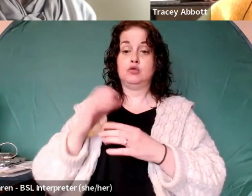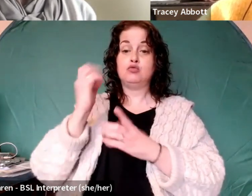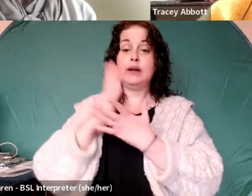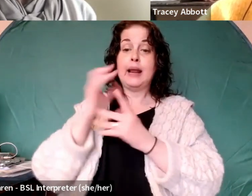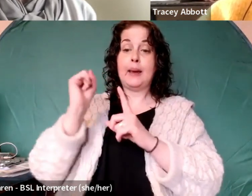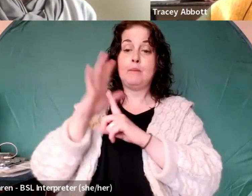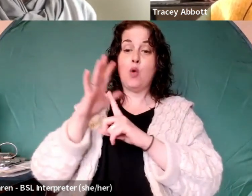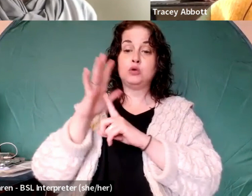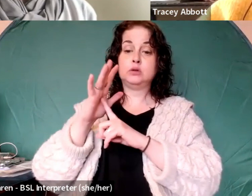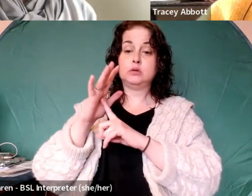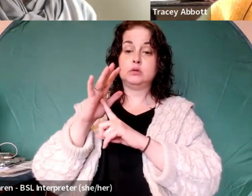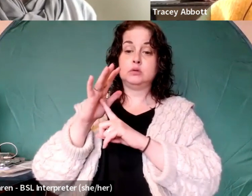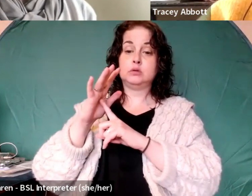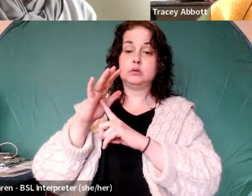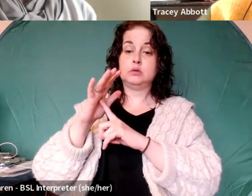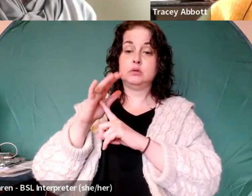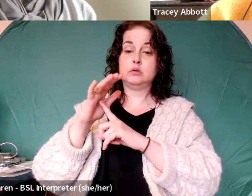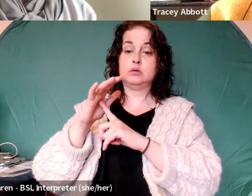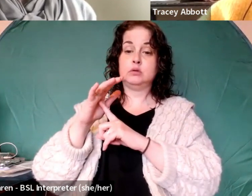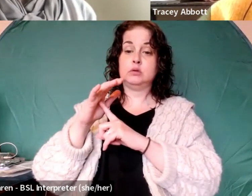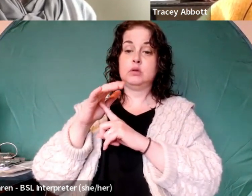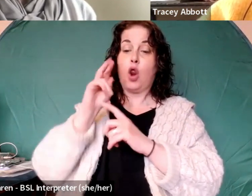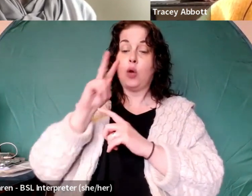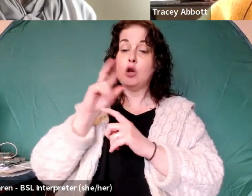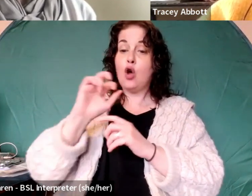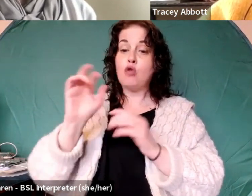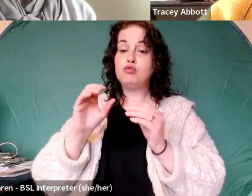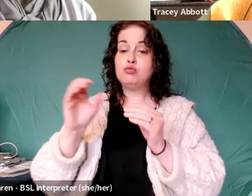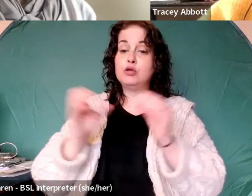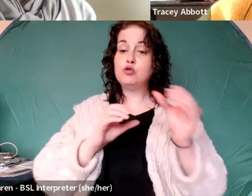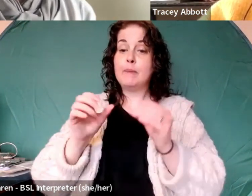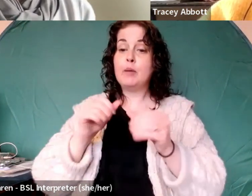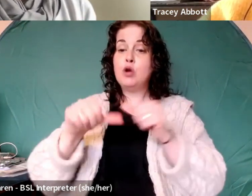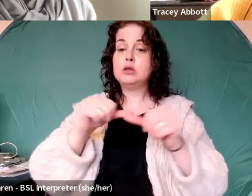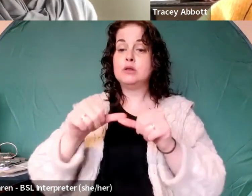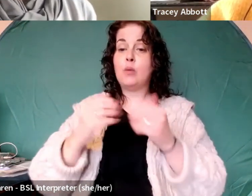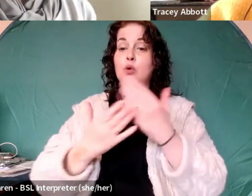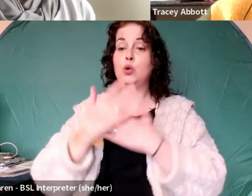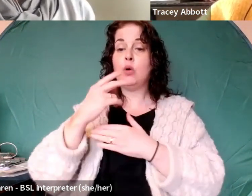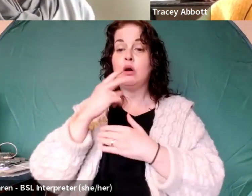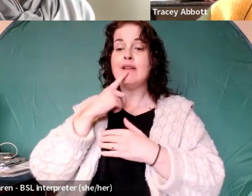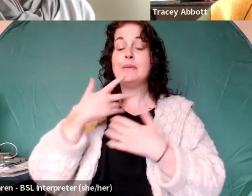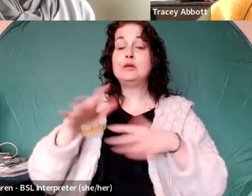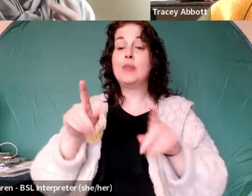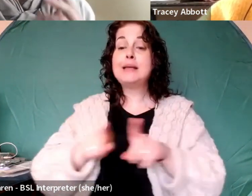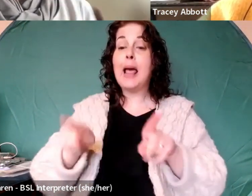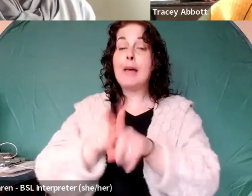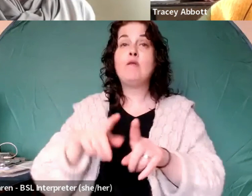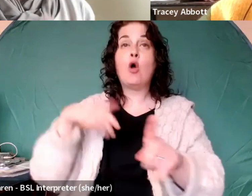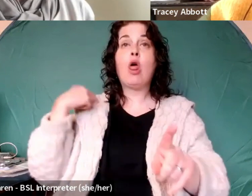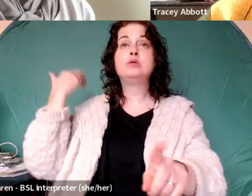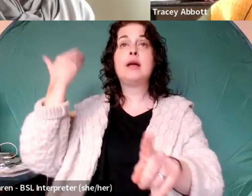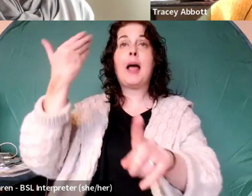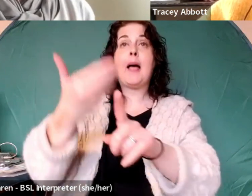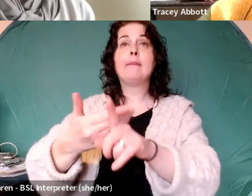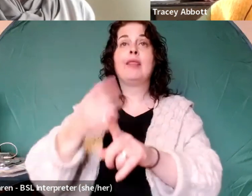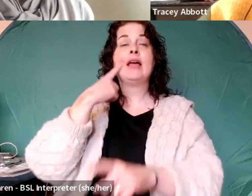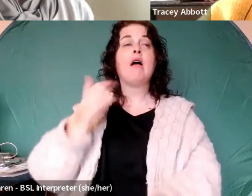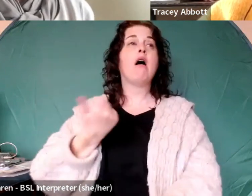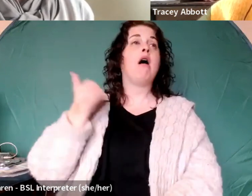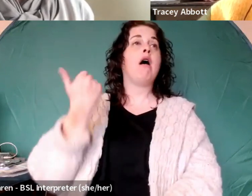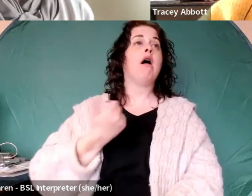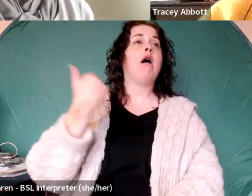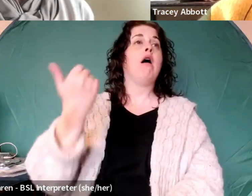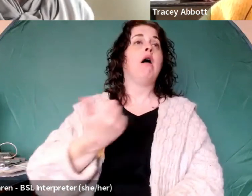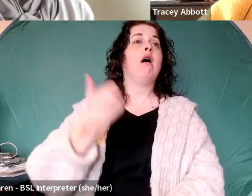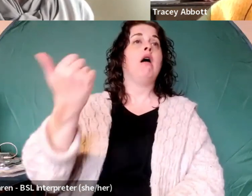important to look at your recruitment process through fresh eyes. If it's something you've been doing for a long time, it's easy to think, well, this works because